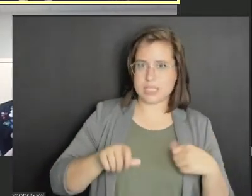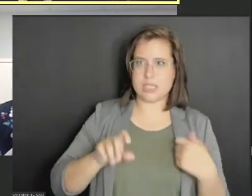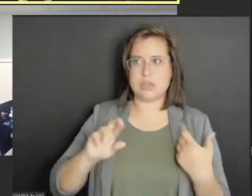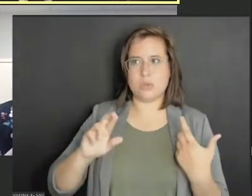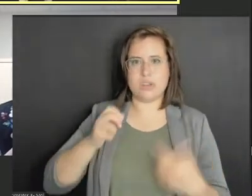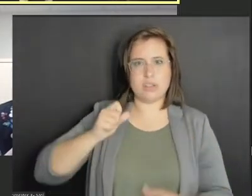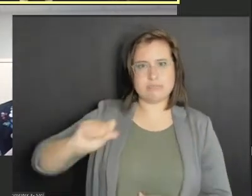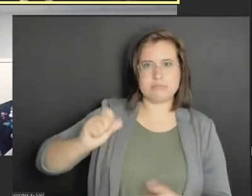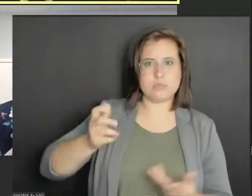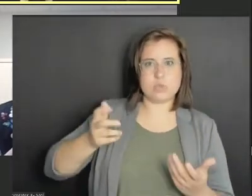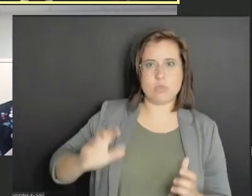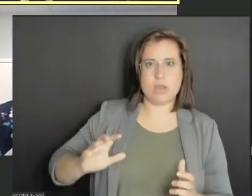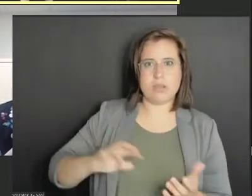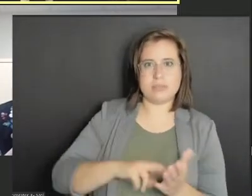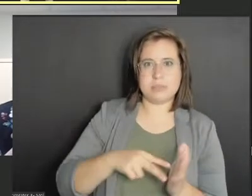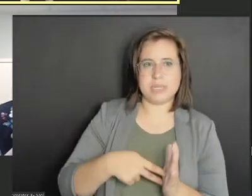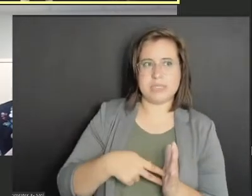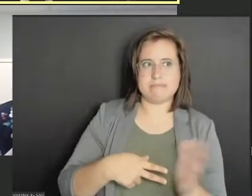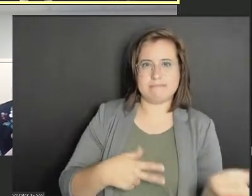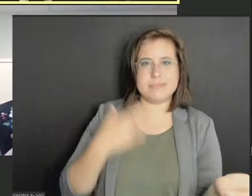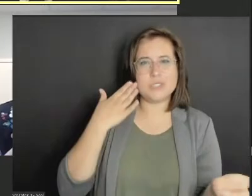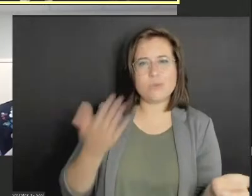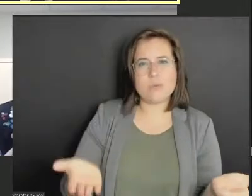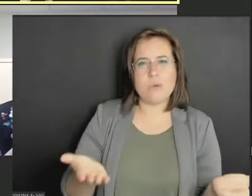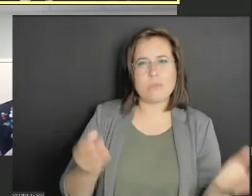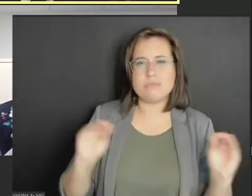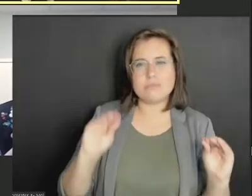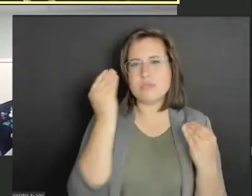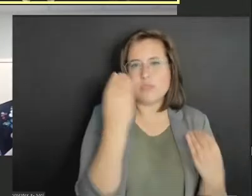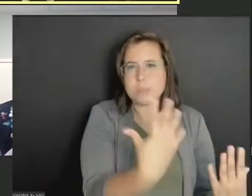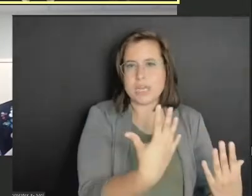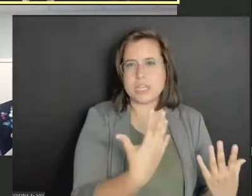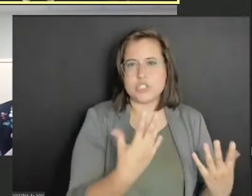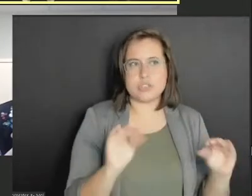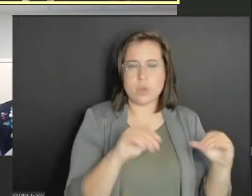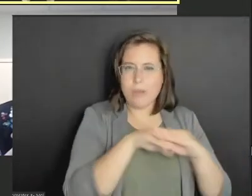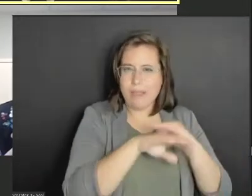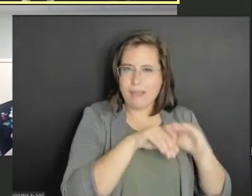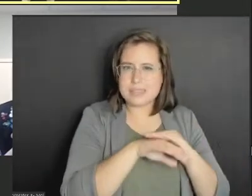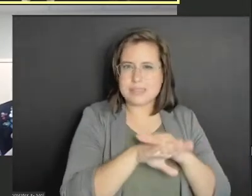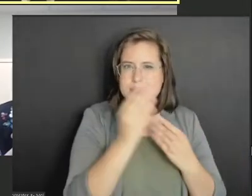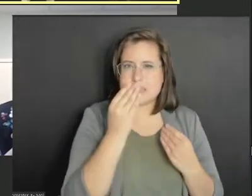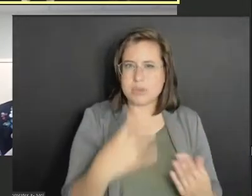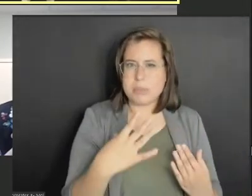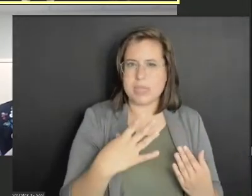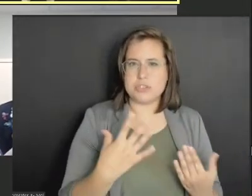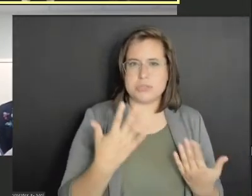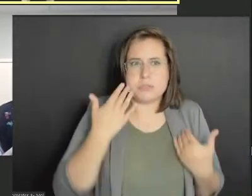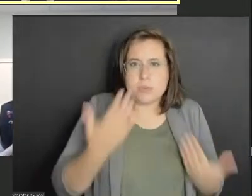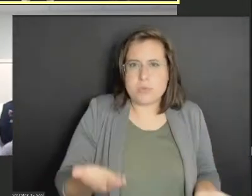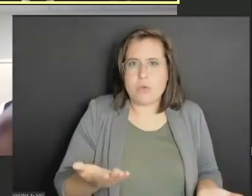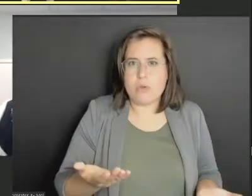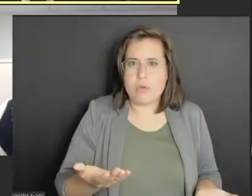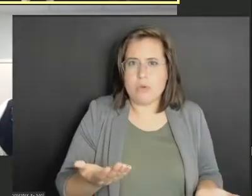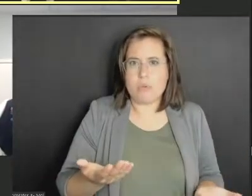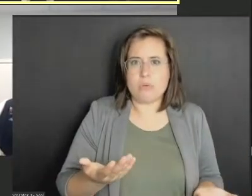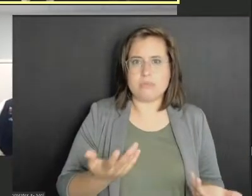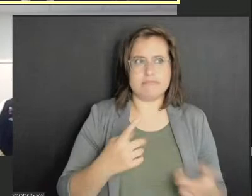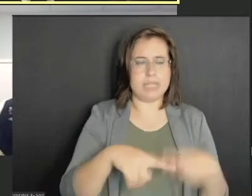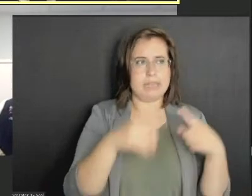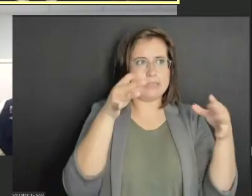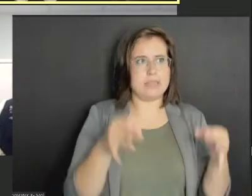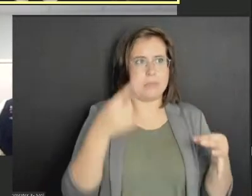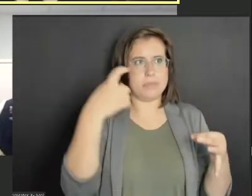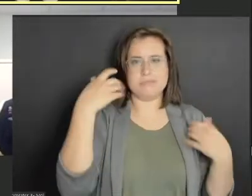may be a result of lacking the information, lacking the access to information and knowledge needed to make the important decision to get